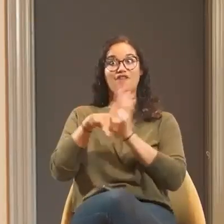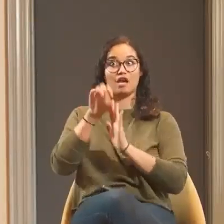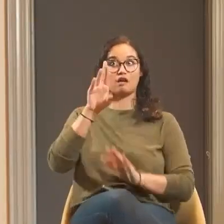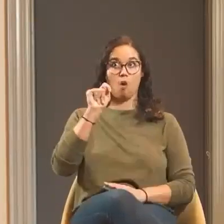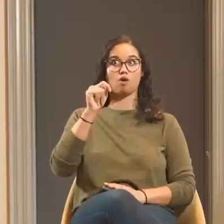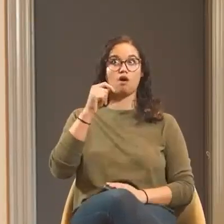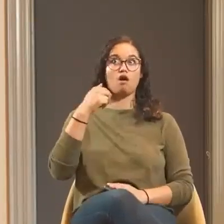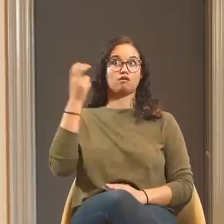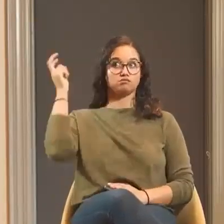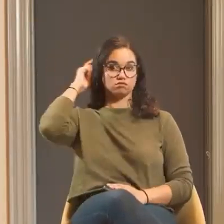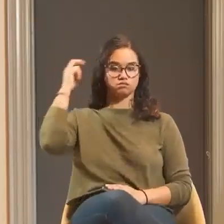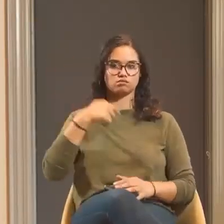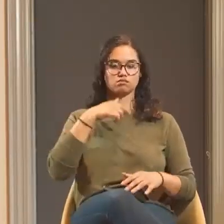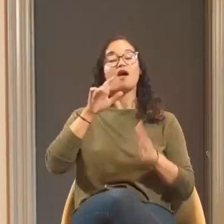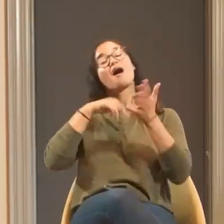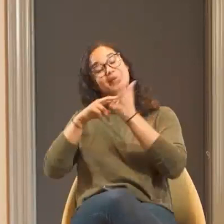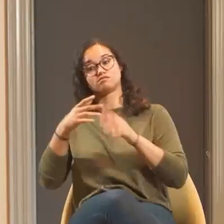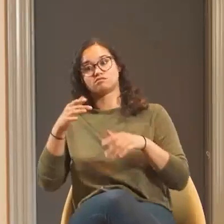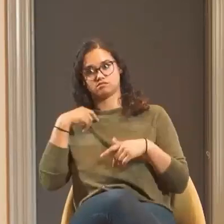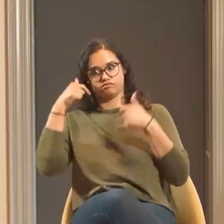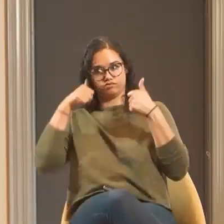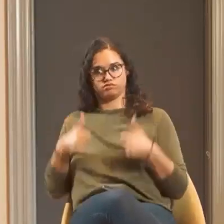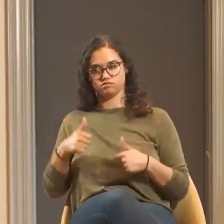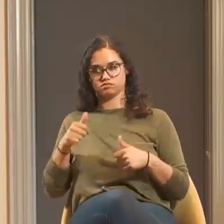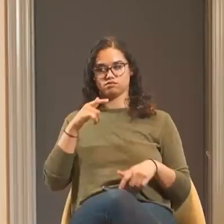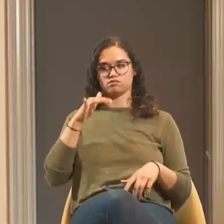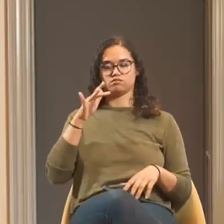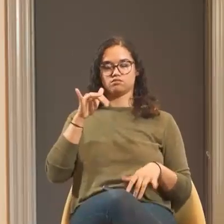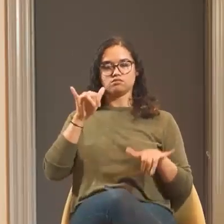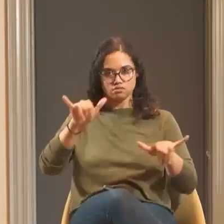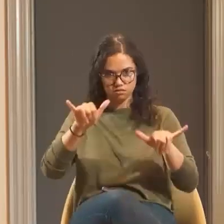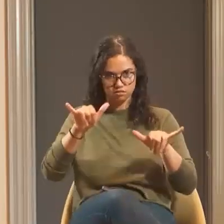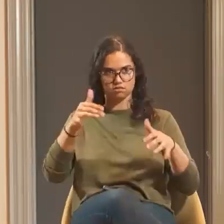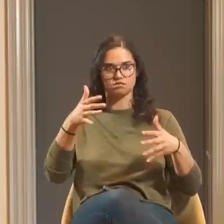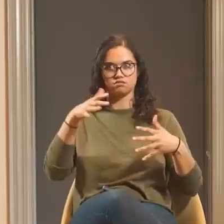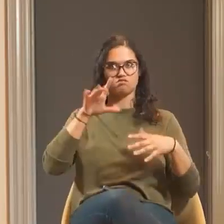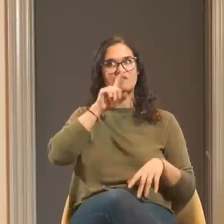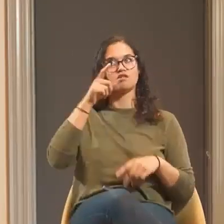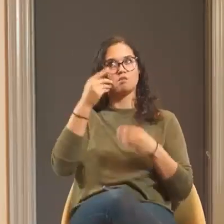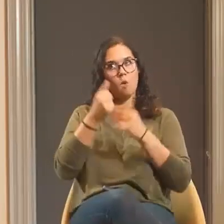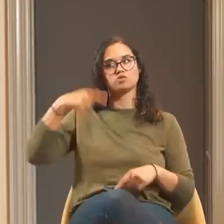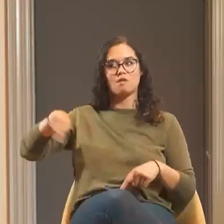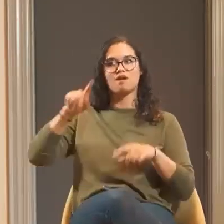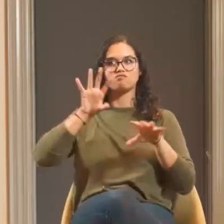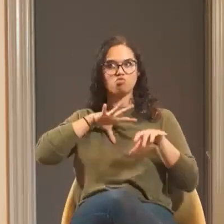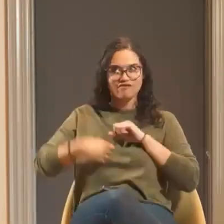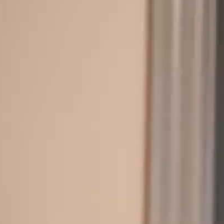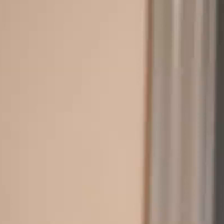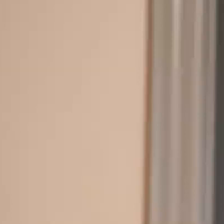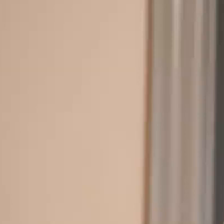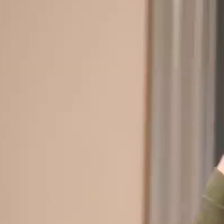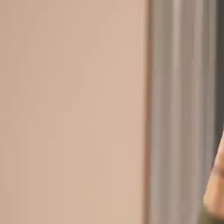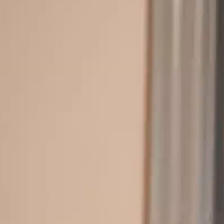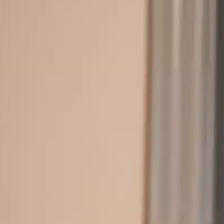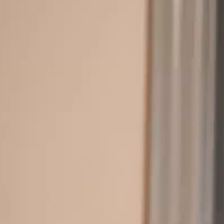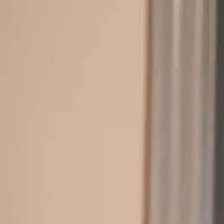telling me that when she found out that I was deaf and had a hearing loss, she was a little taken aback at first. You know,